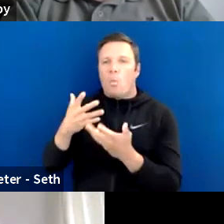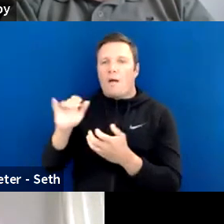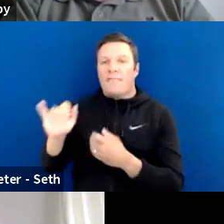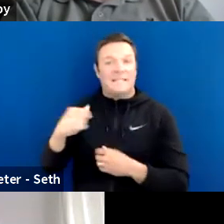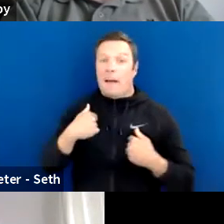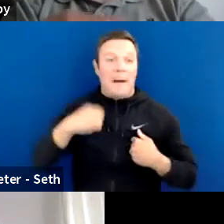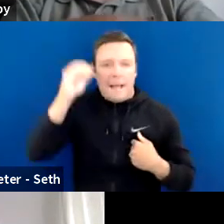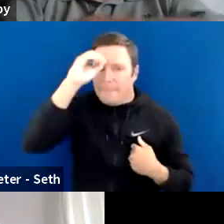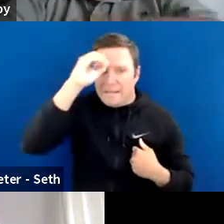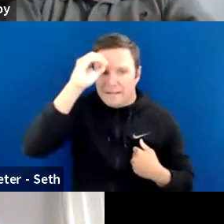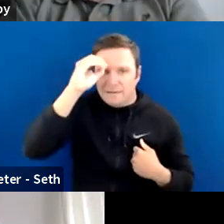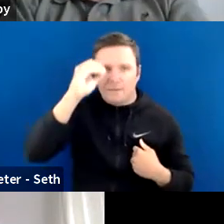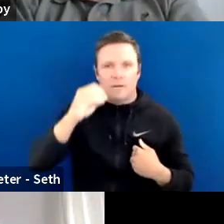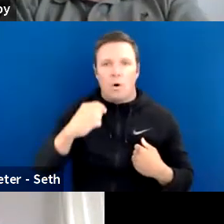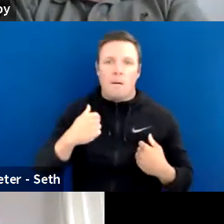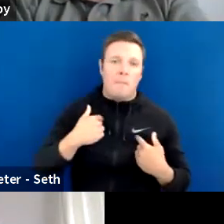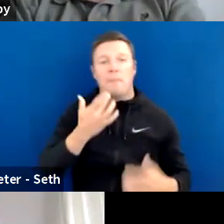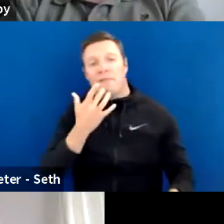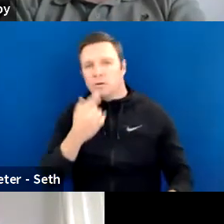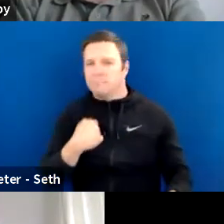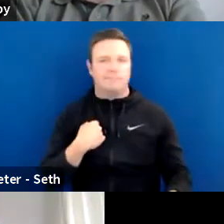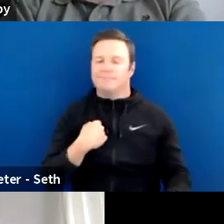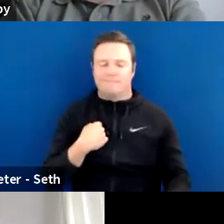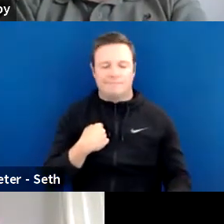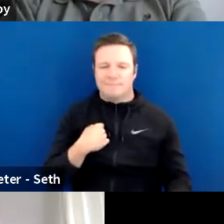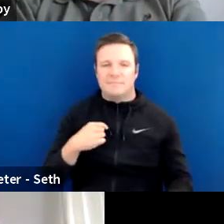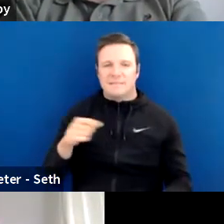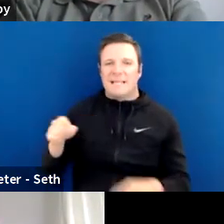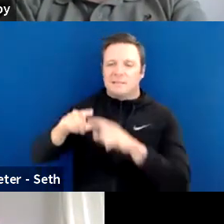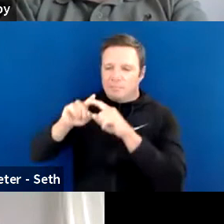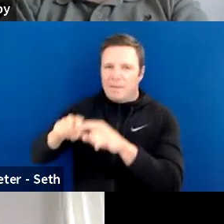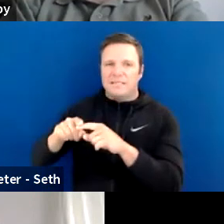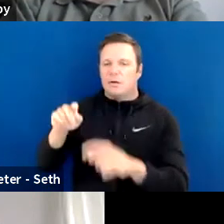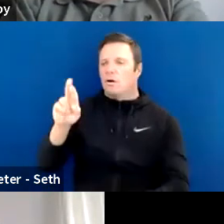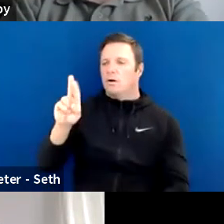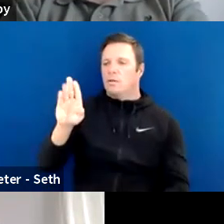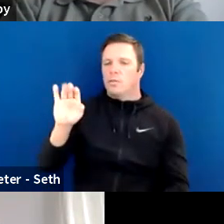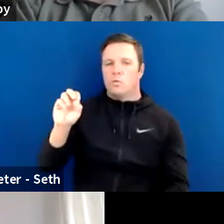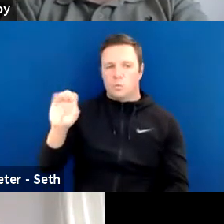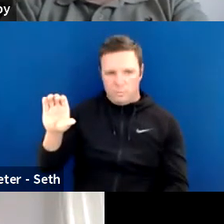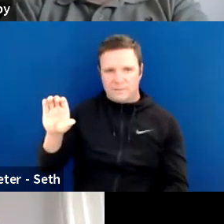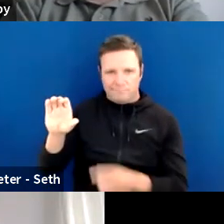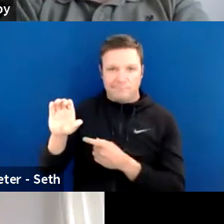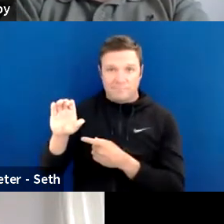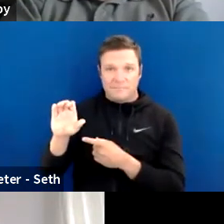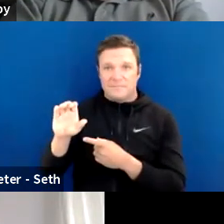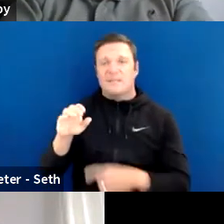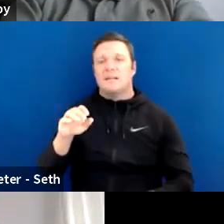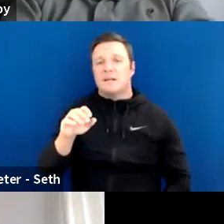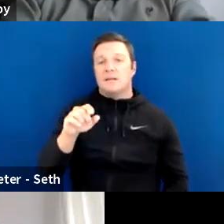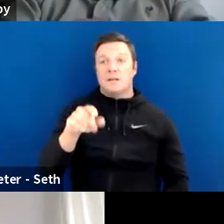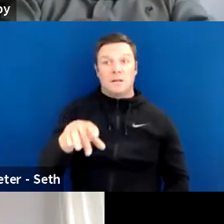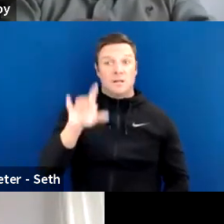of the facilitators or your peers, not just their effective practices, which are certainly relevant, but you'll find that it